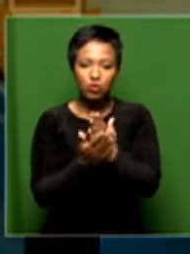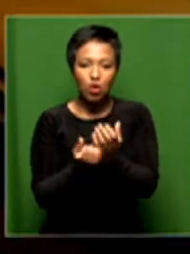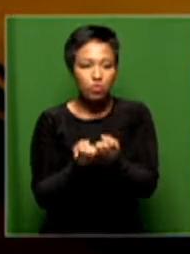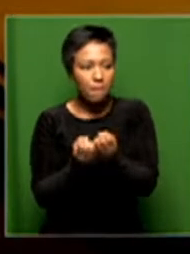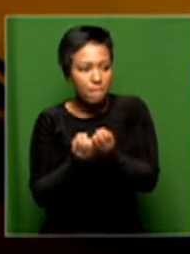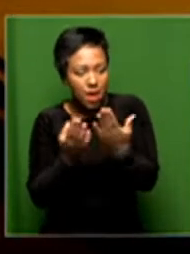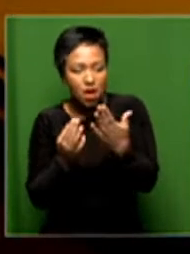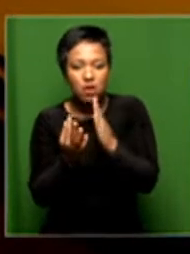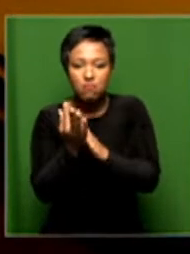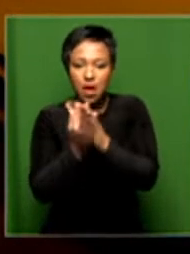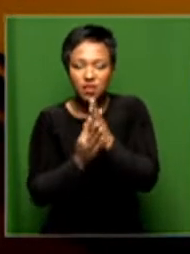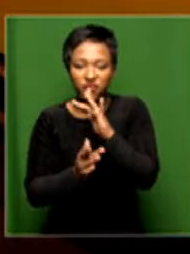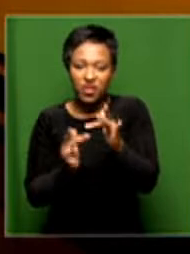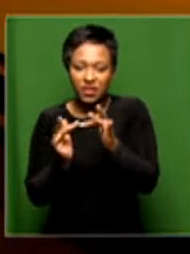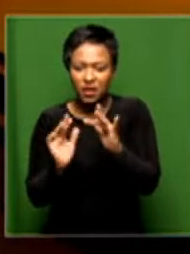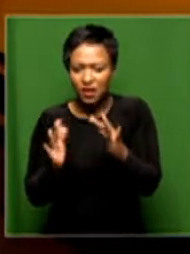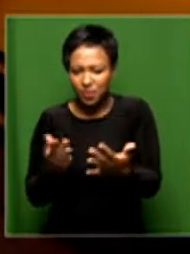masses have got access to the net?